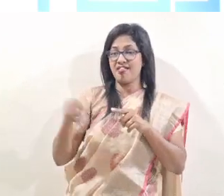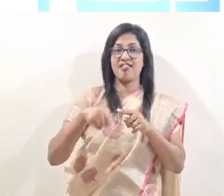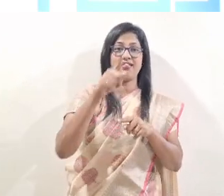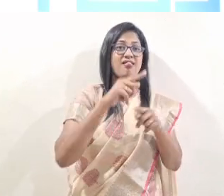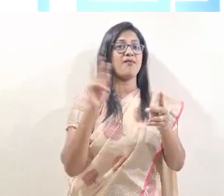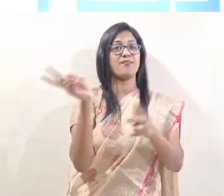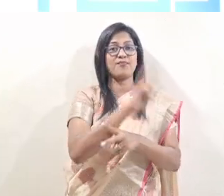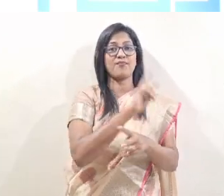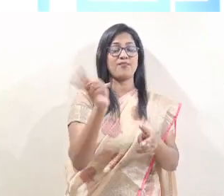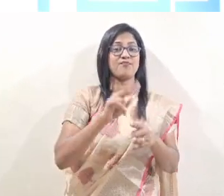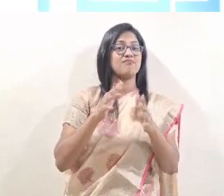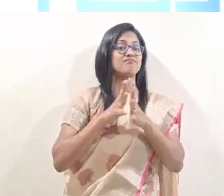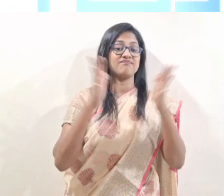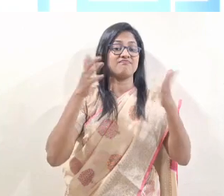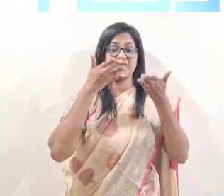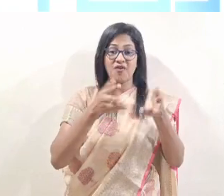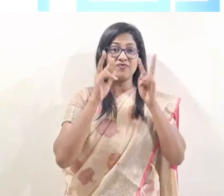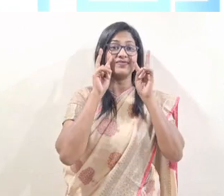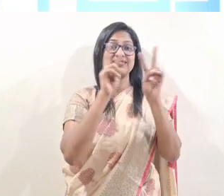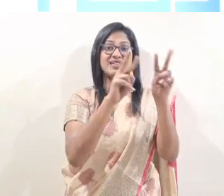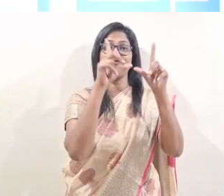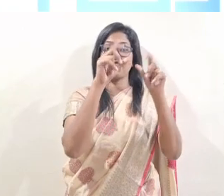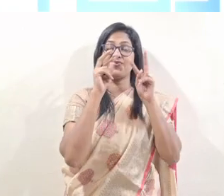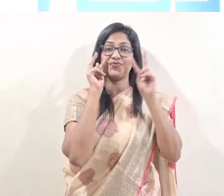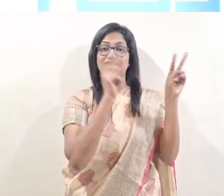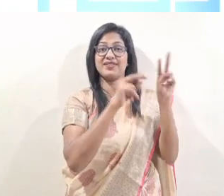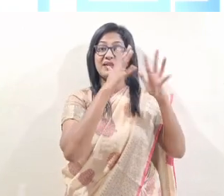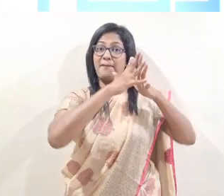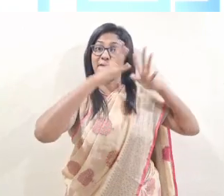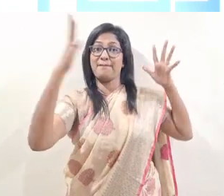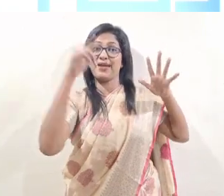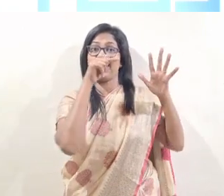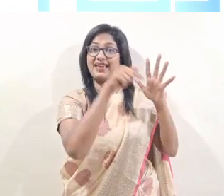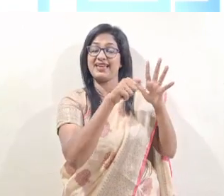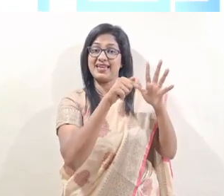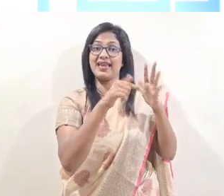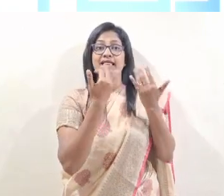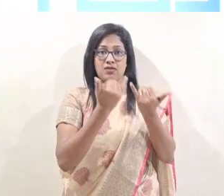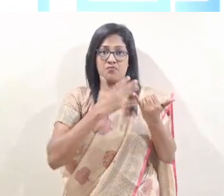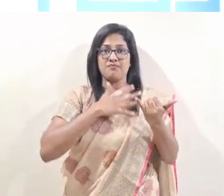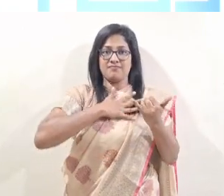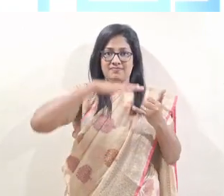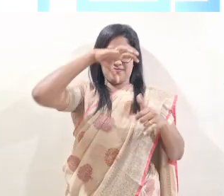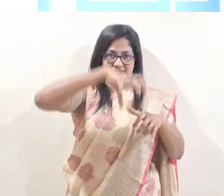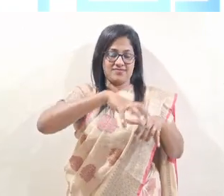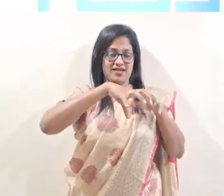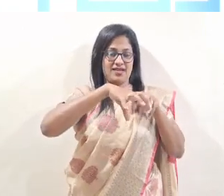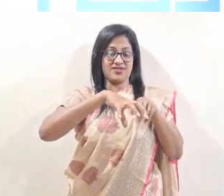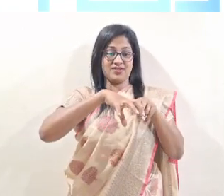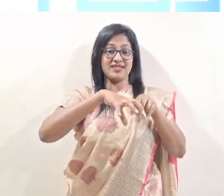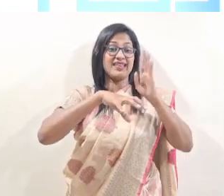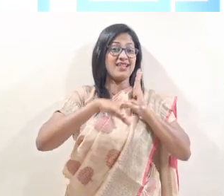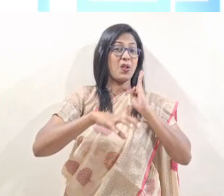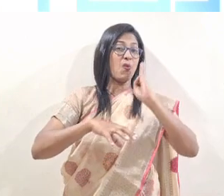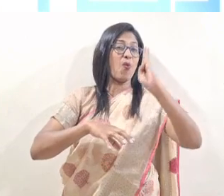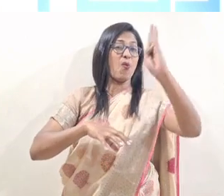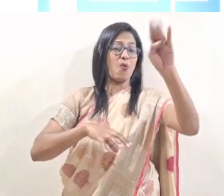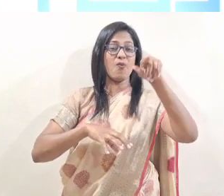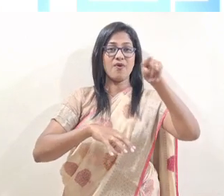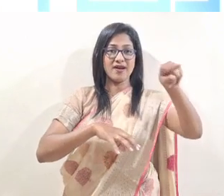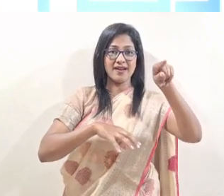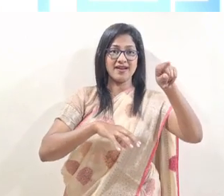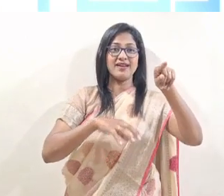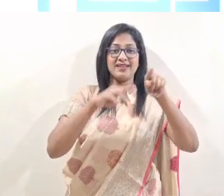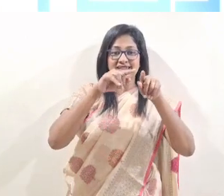was opened. So this is how it looks like today. That big one is the existing station, and the long one, which you